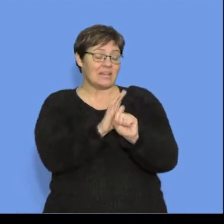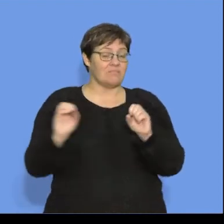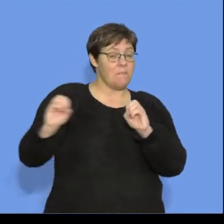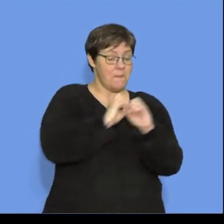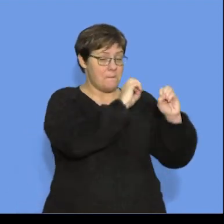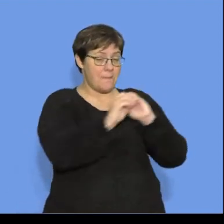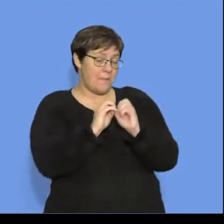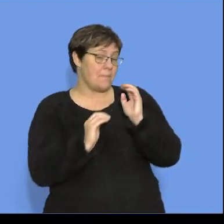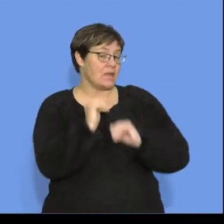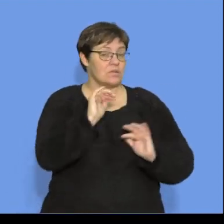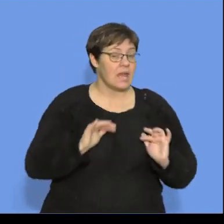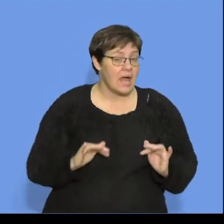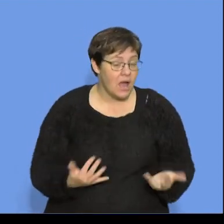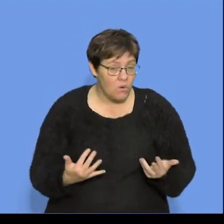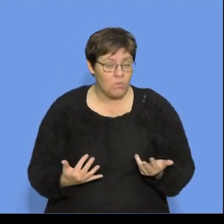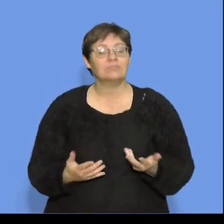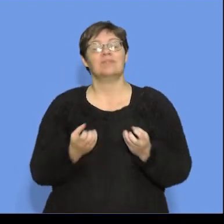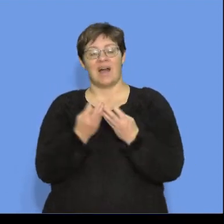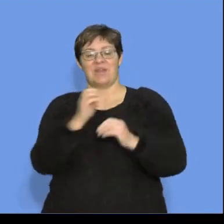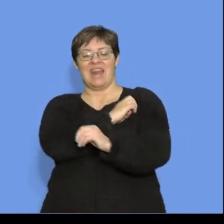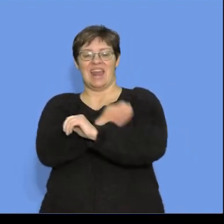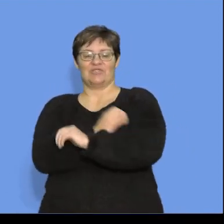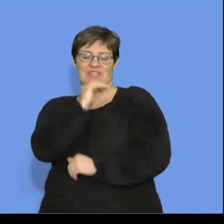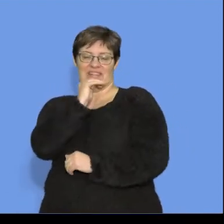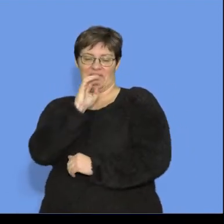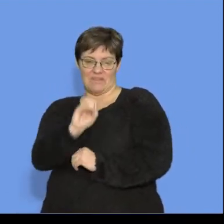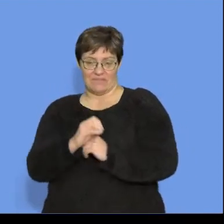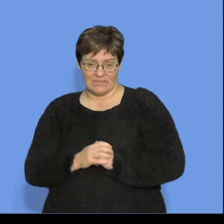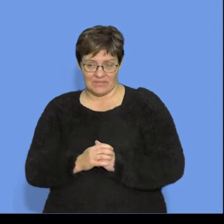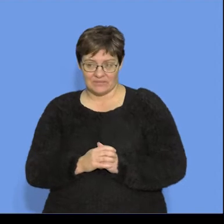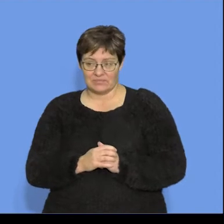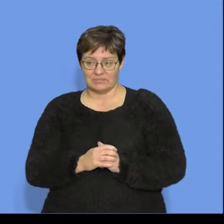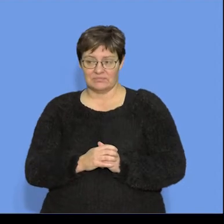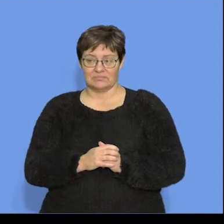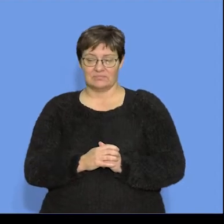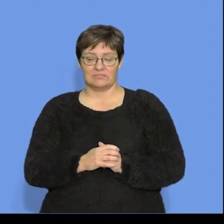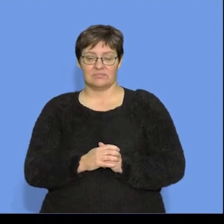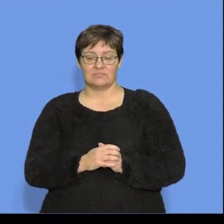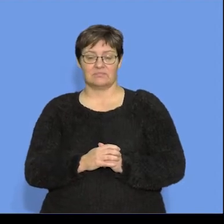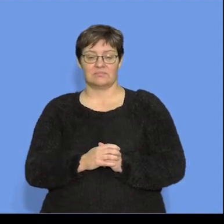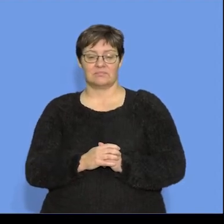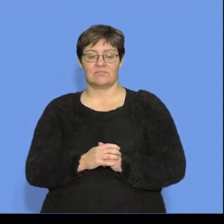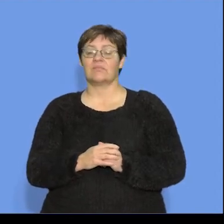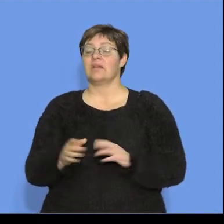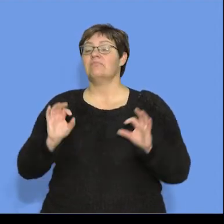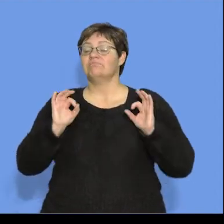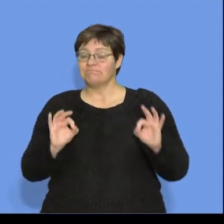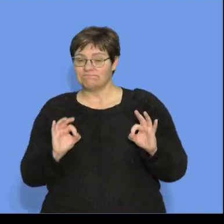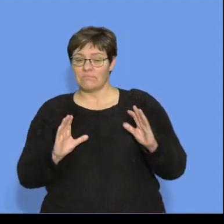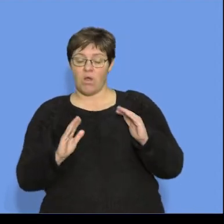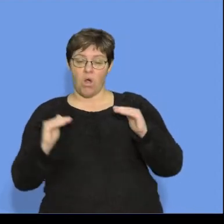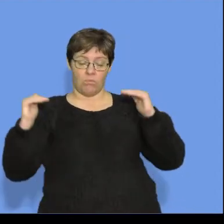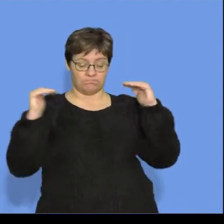increase when we have the right amount of energy and correct